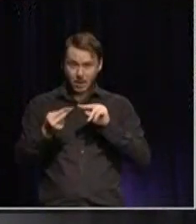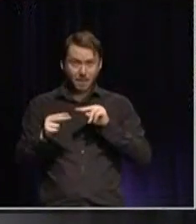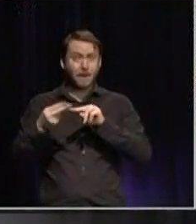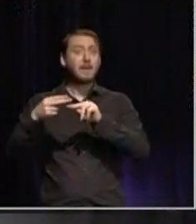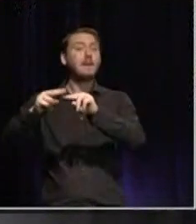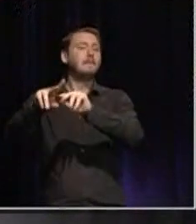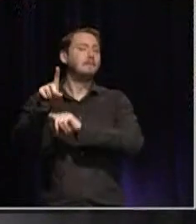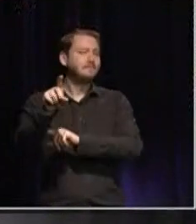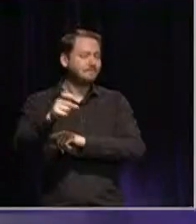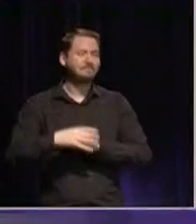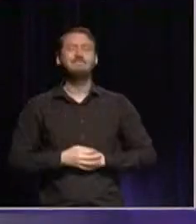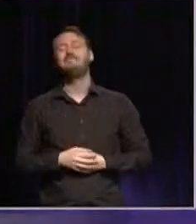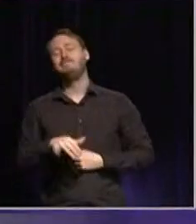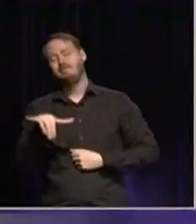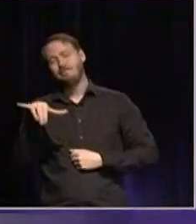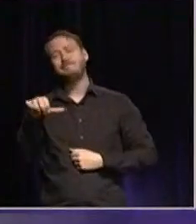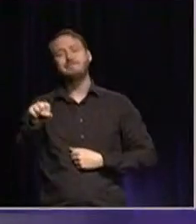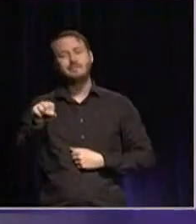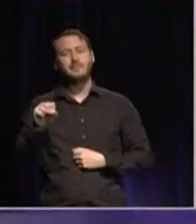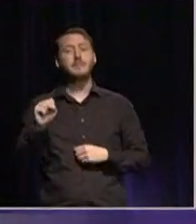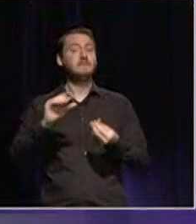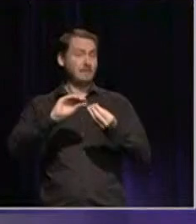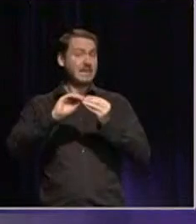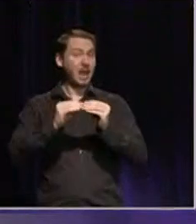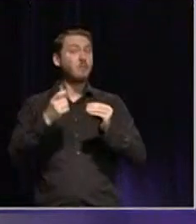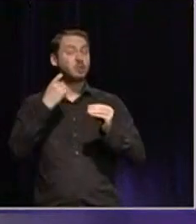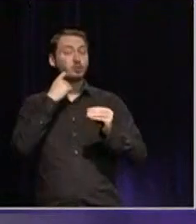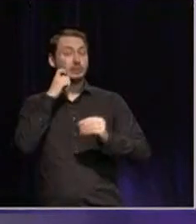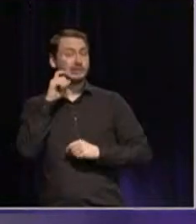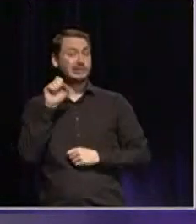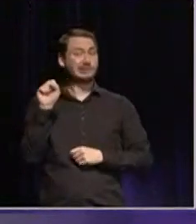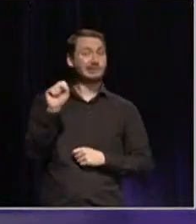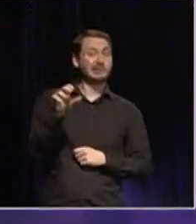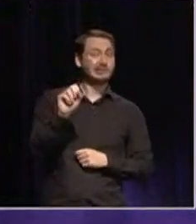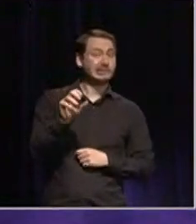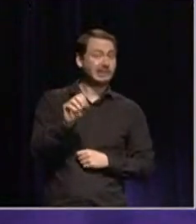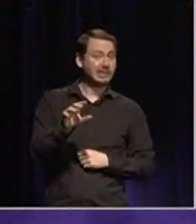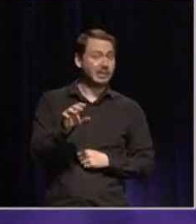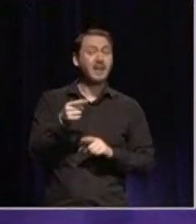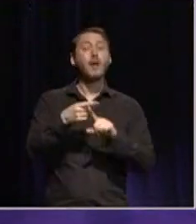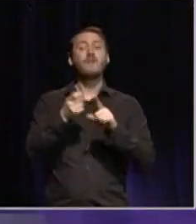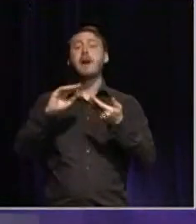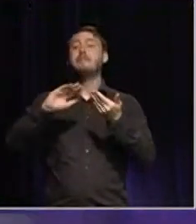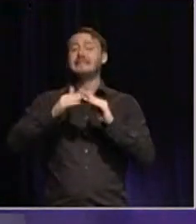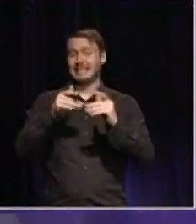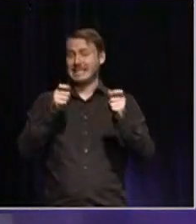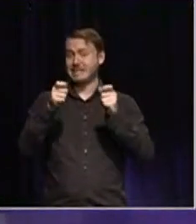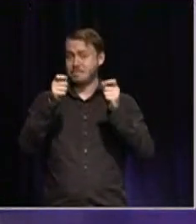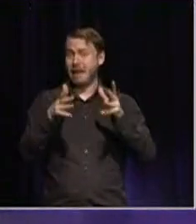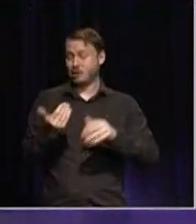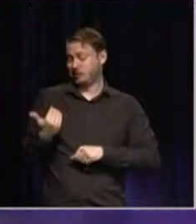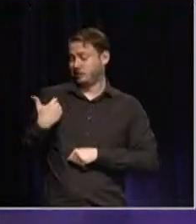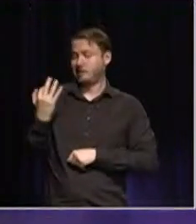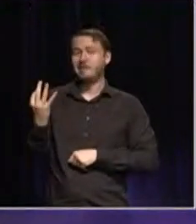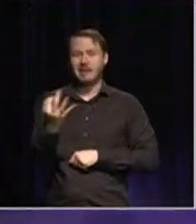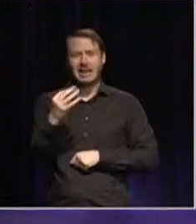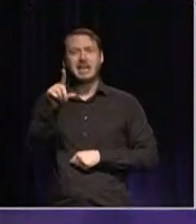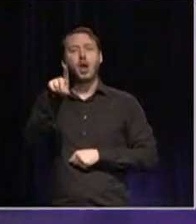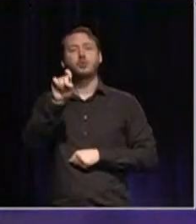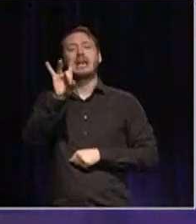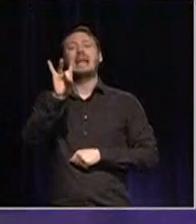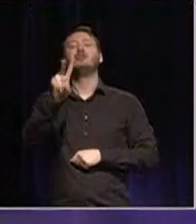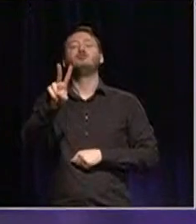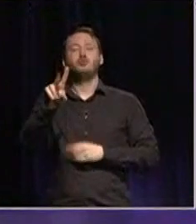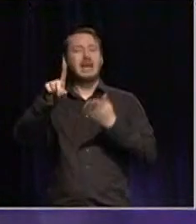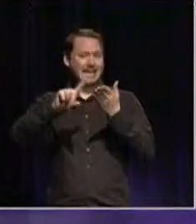trend so high? Yeah, so the numbers I just got from the city manager, on Friday, there was 182